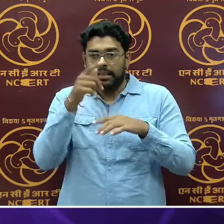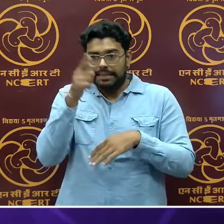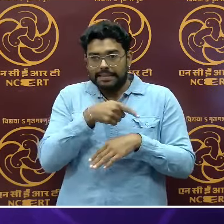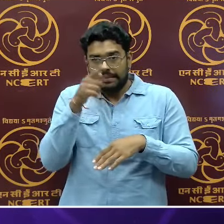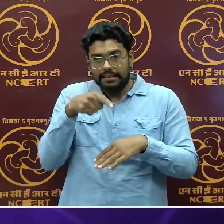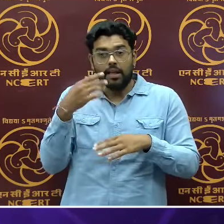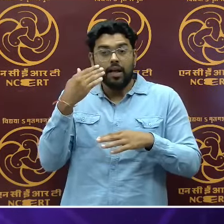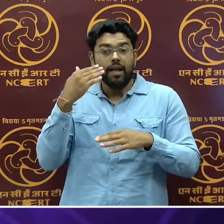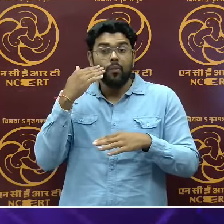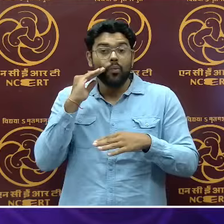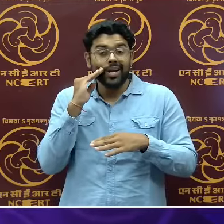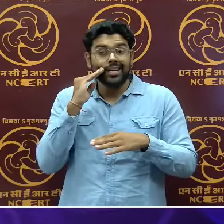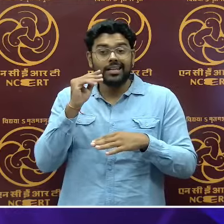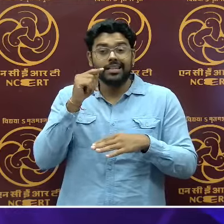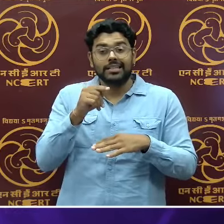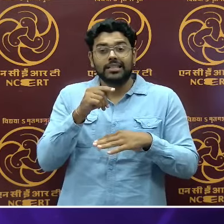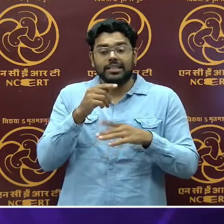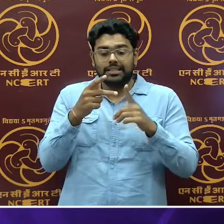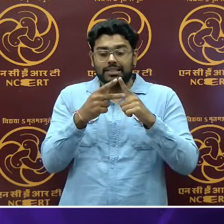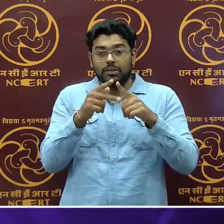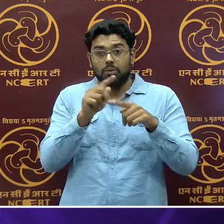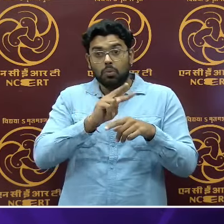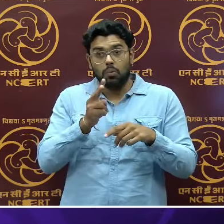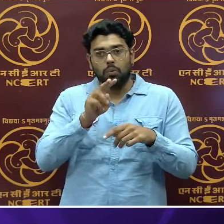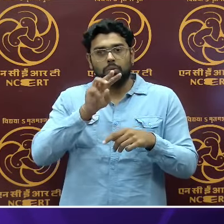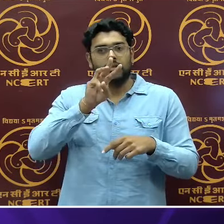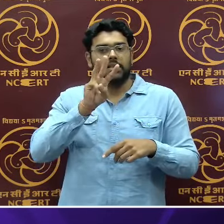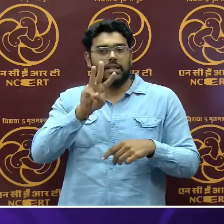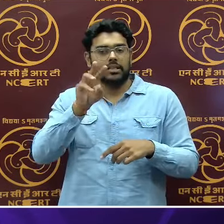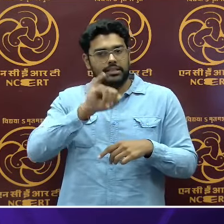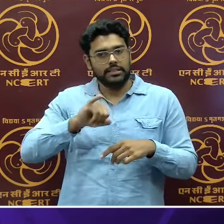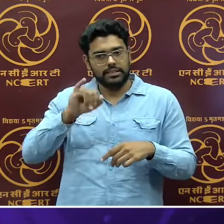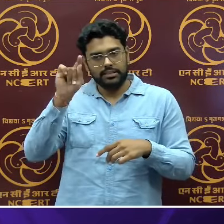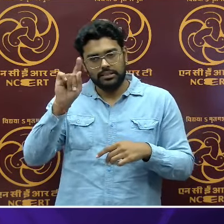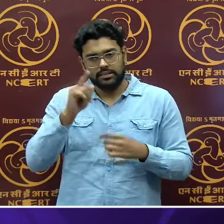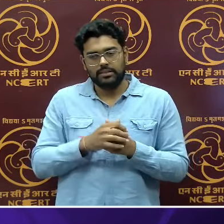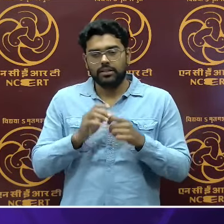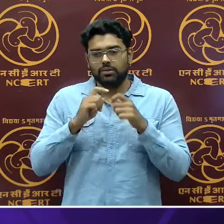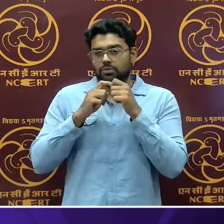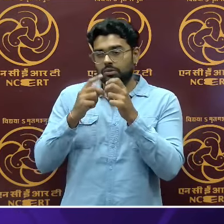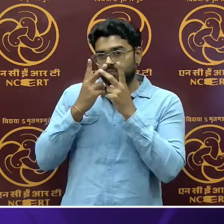are 36 degrees. We have here a question for you.